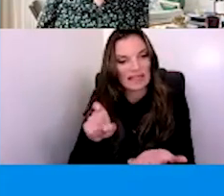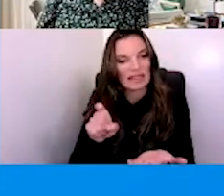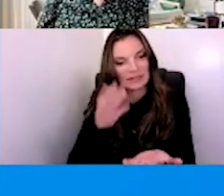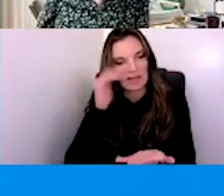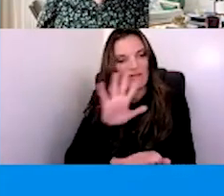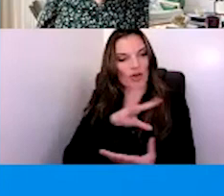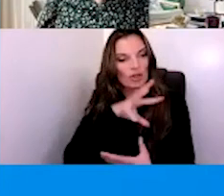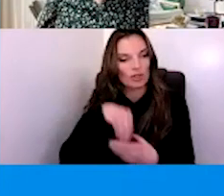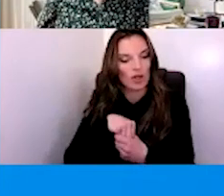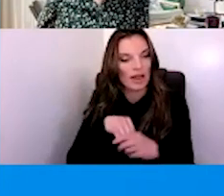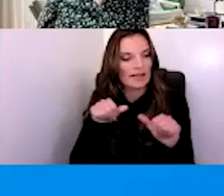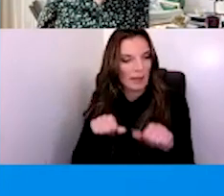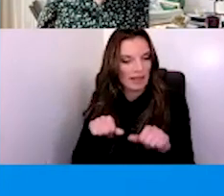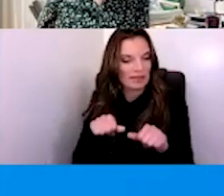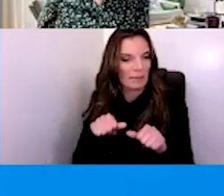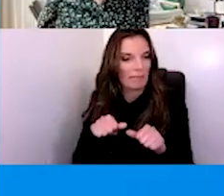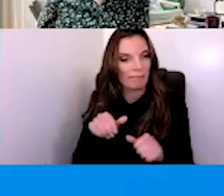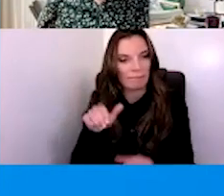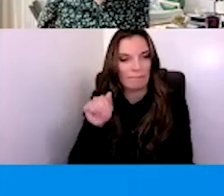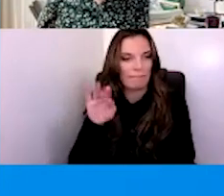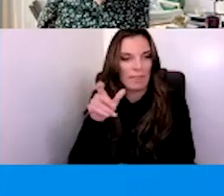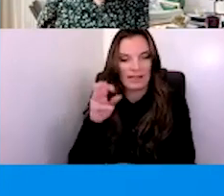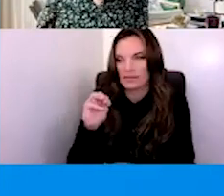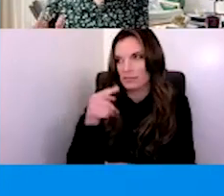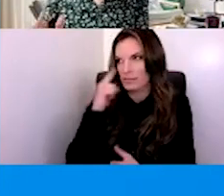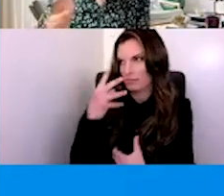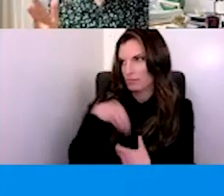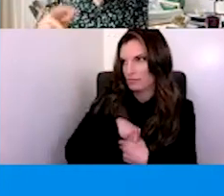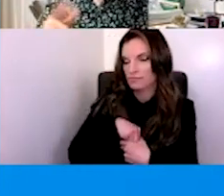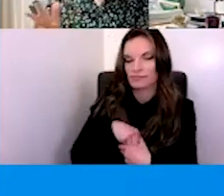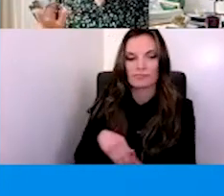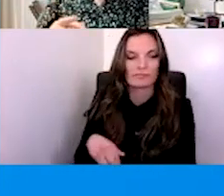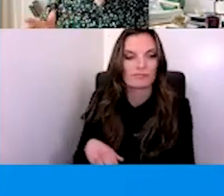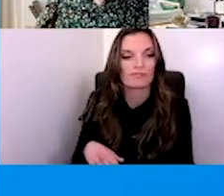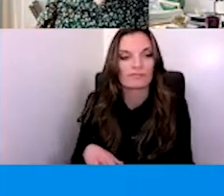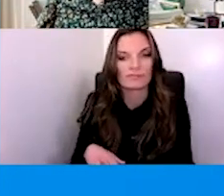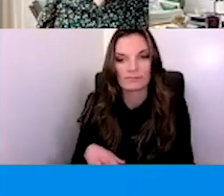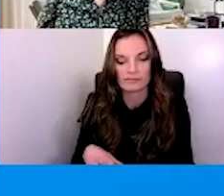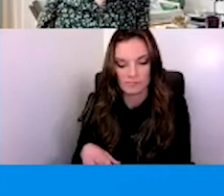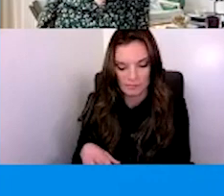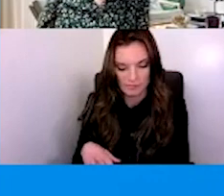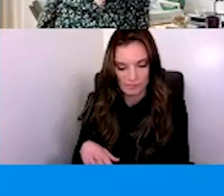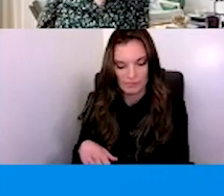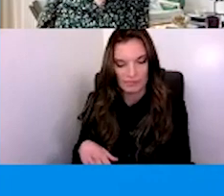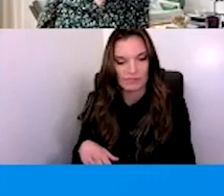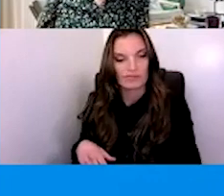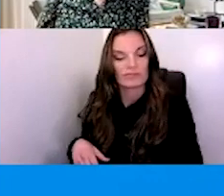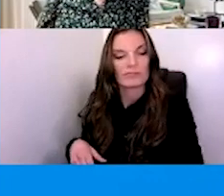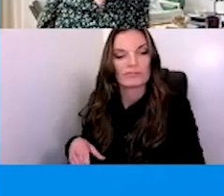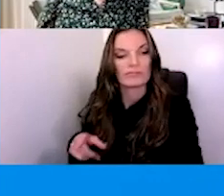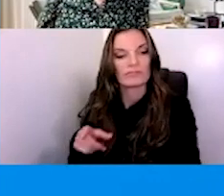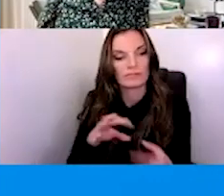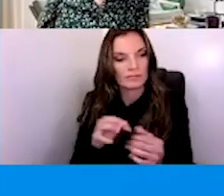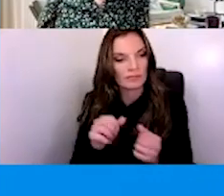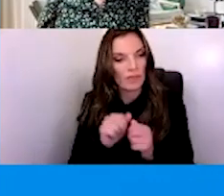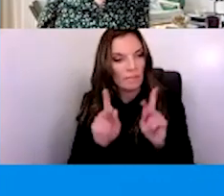ableism. You're probably more familiar with interpersonal ableism, which just means, between people, between